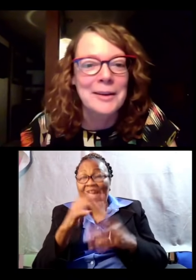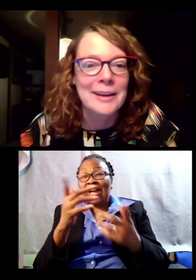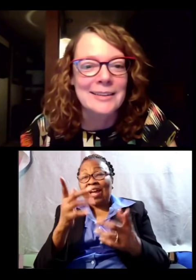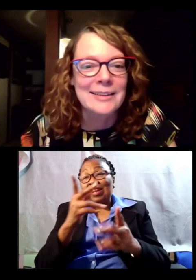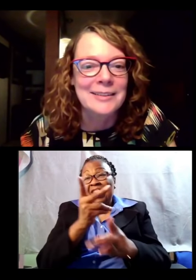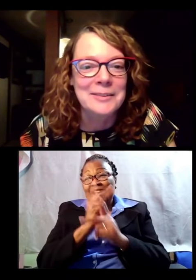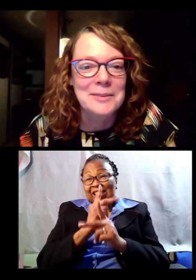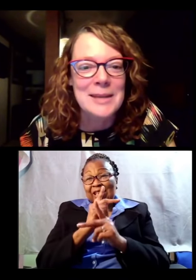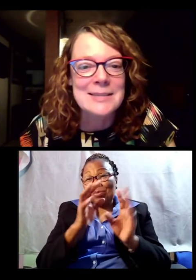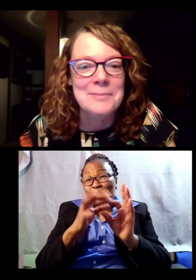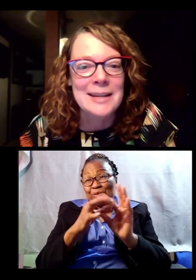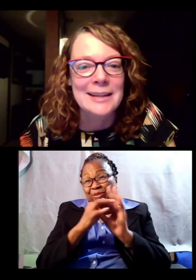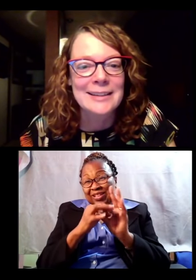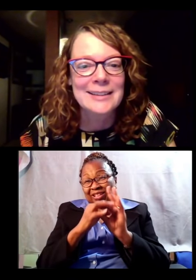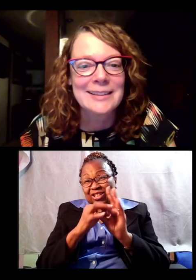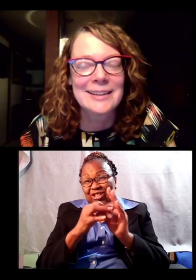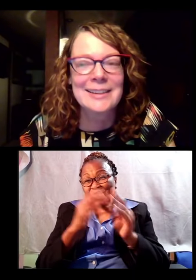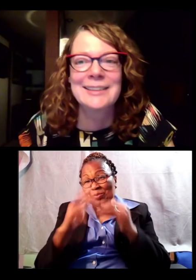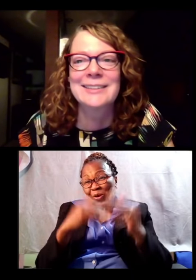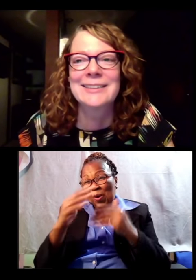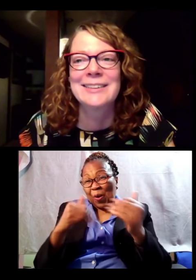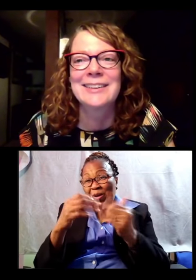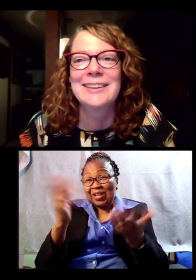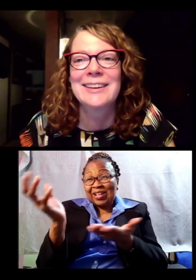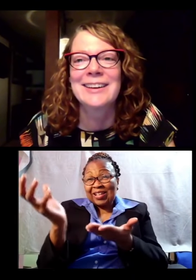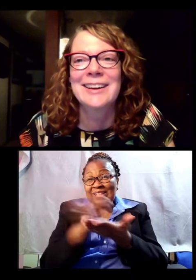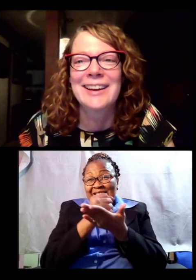relationship going and, you know, make some money.